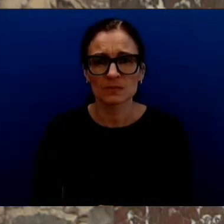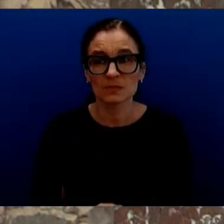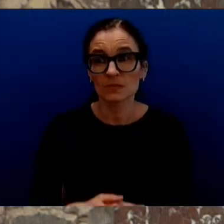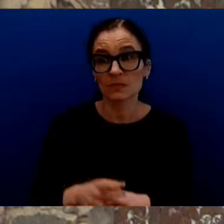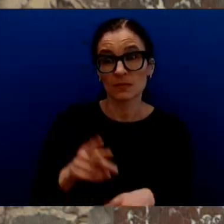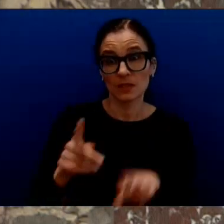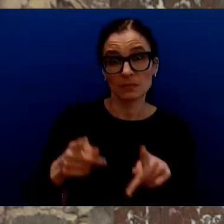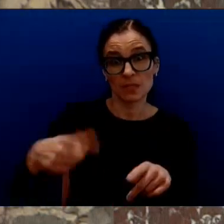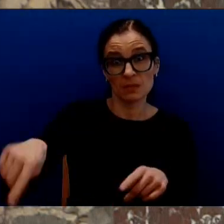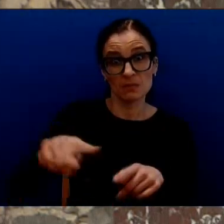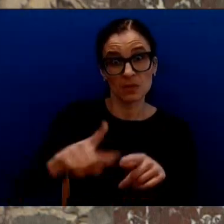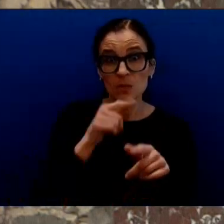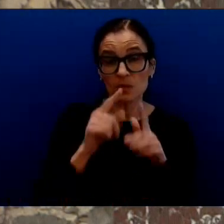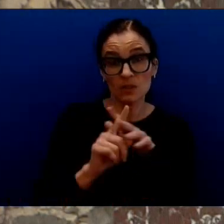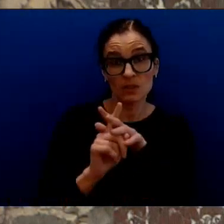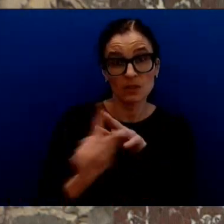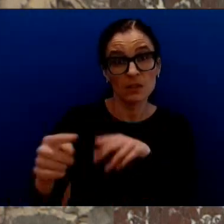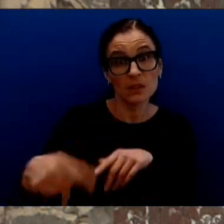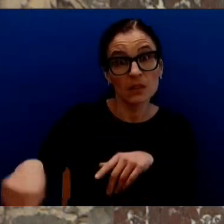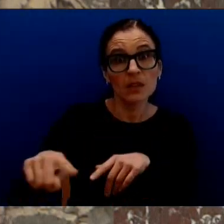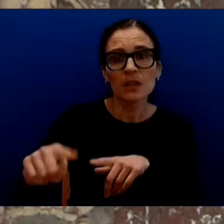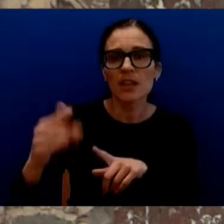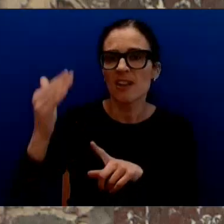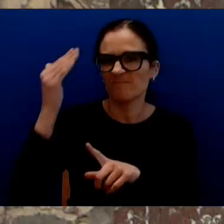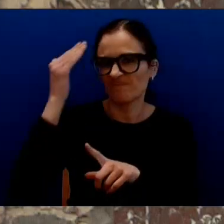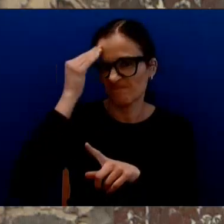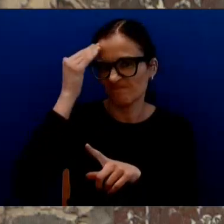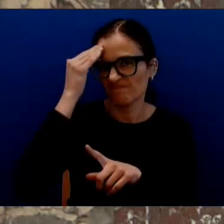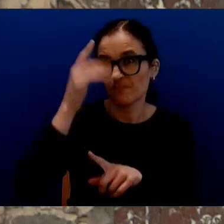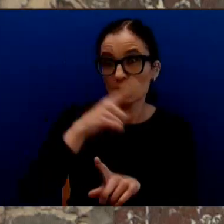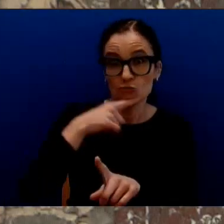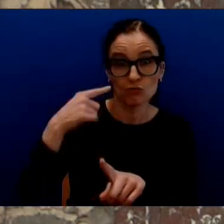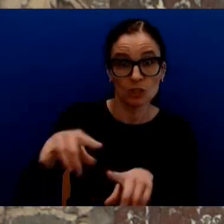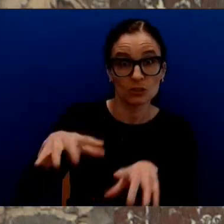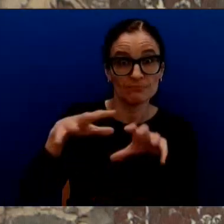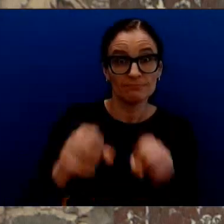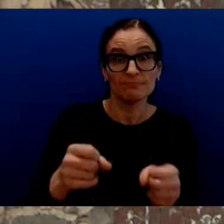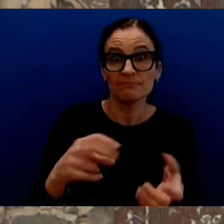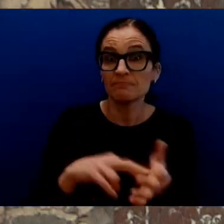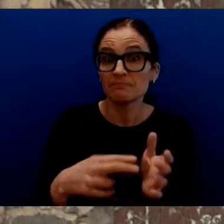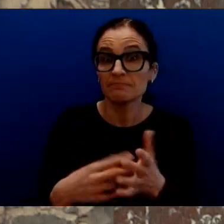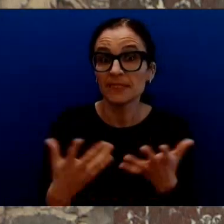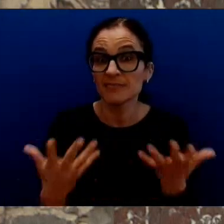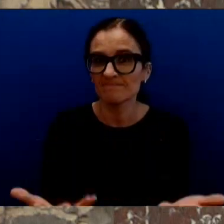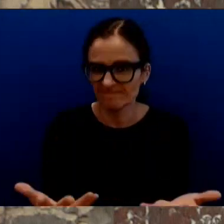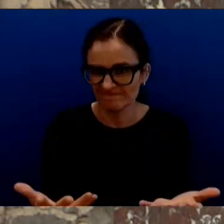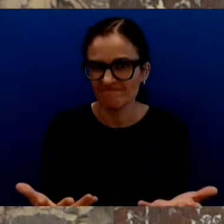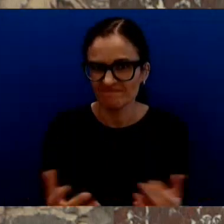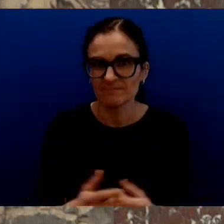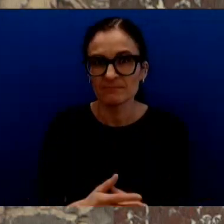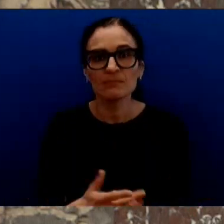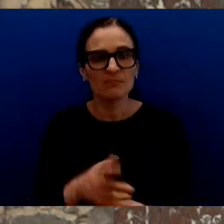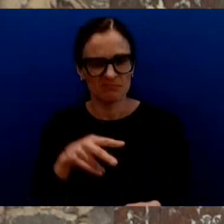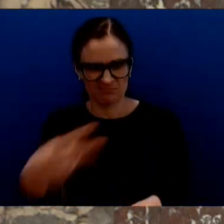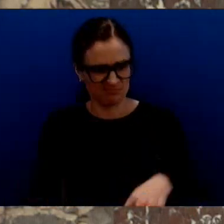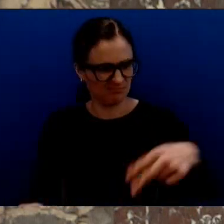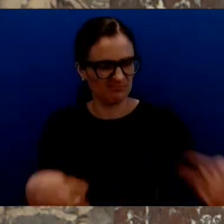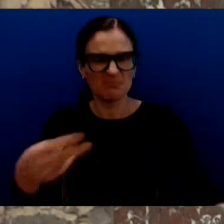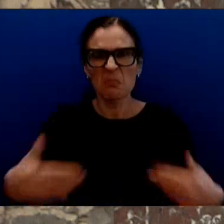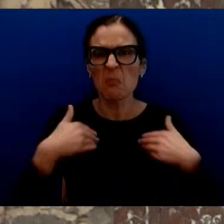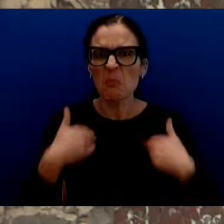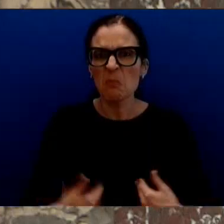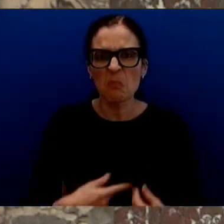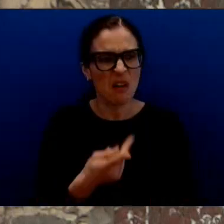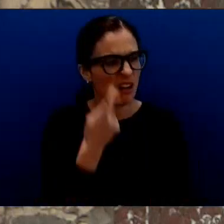for them. We saw bodies of Ukrainian civilians lying beside bicycles as if they'd been shot for sport. We saw victims